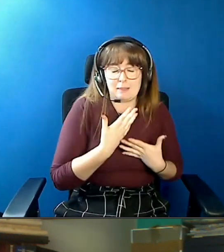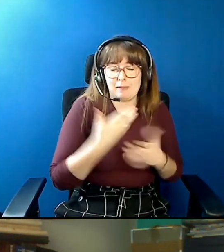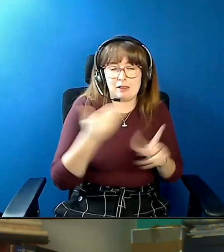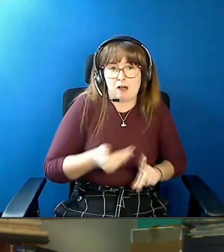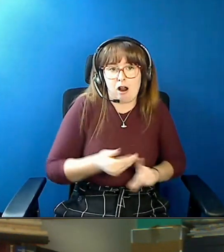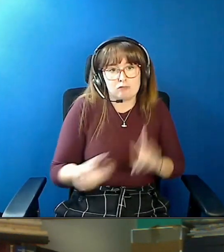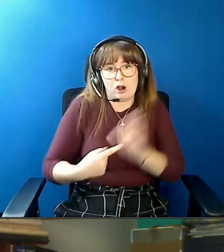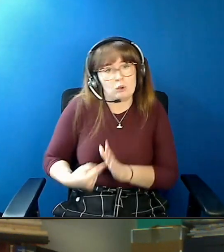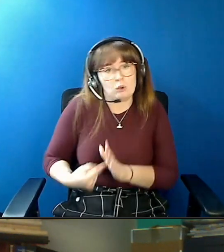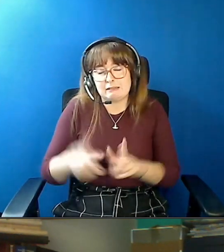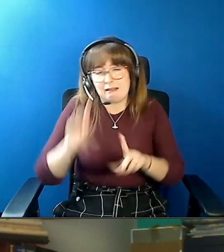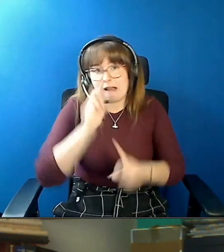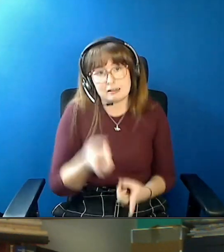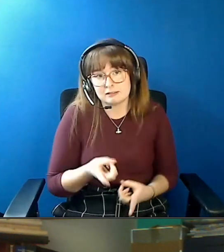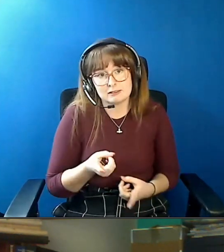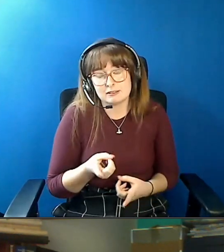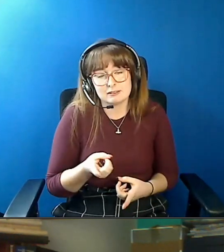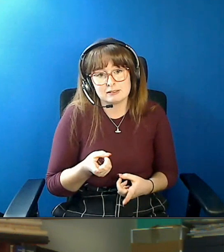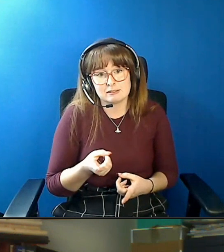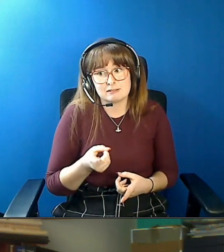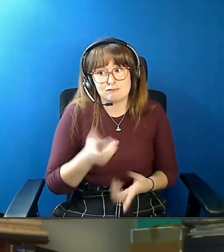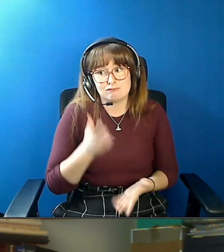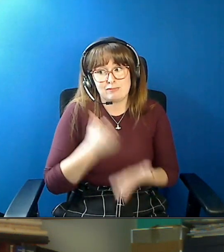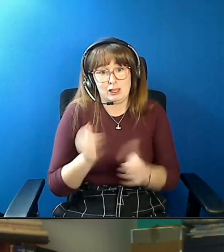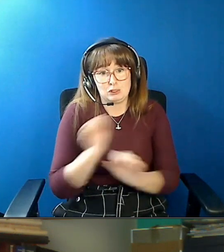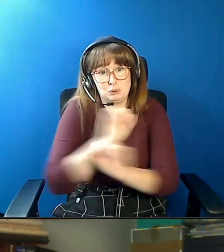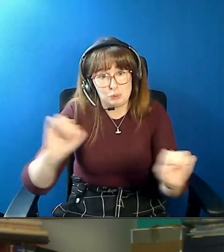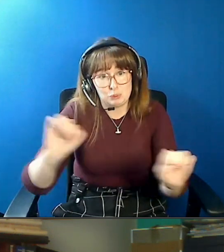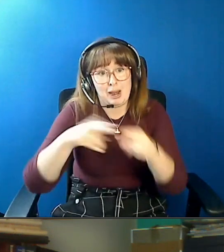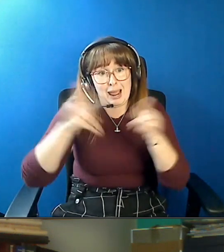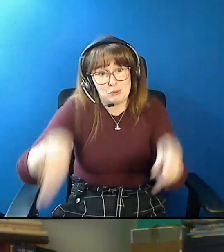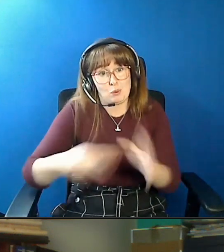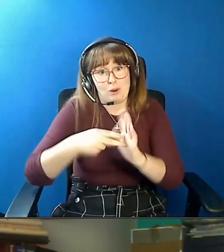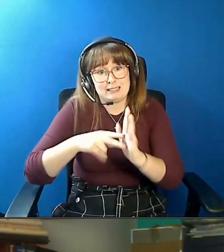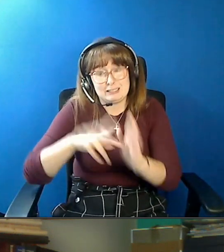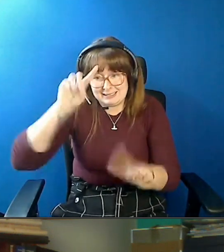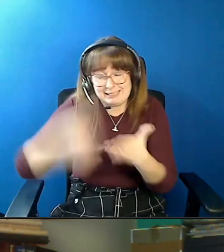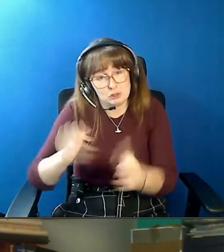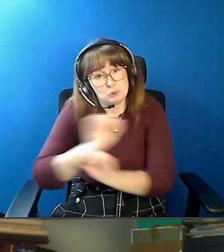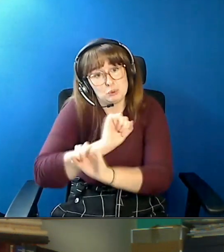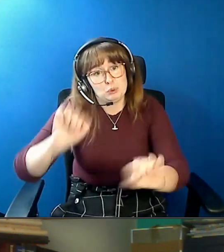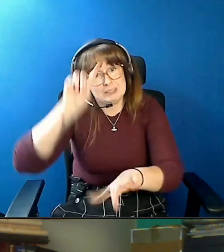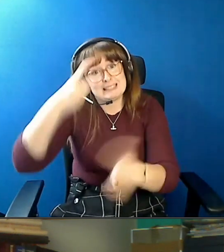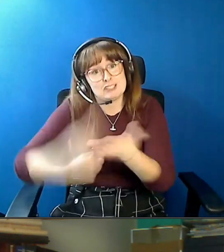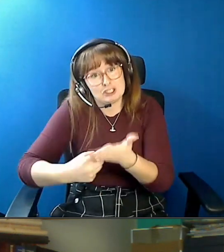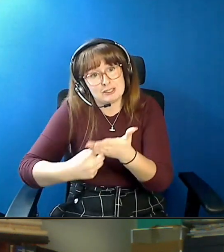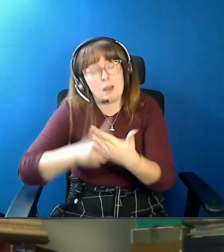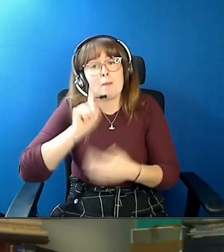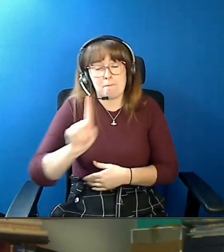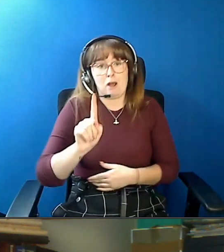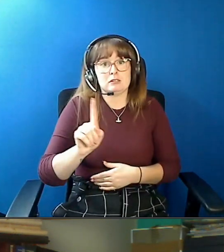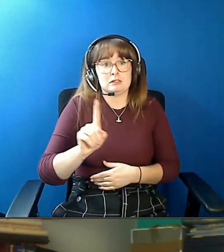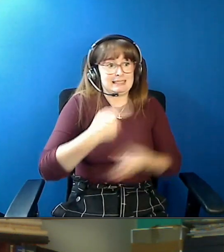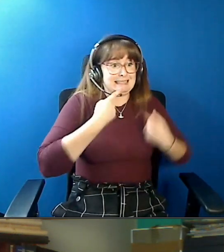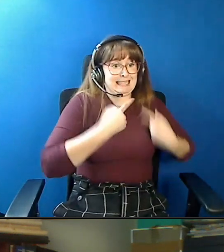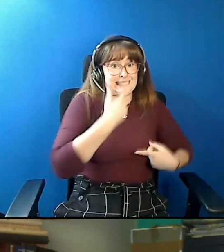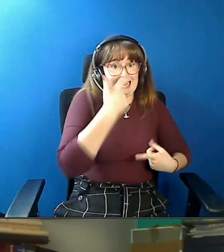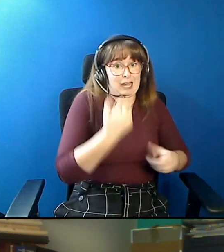are. That is for you as a housing organisation to decide. What they can do is inform